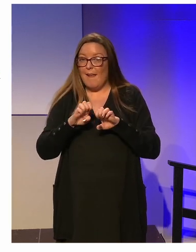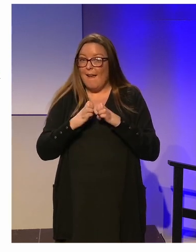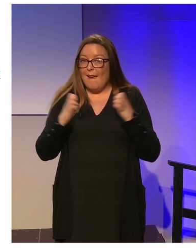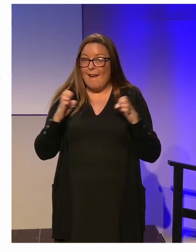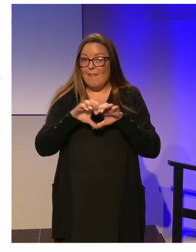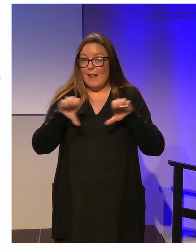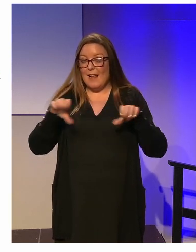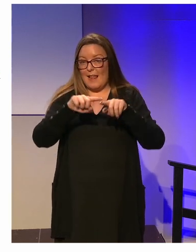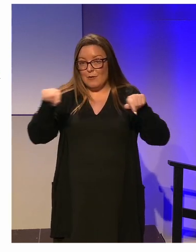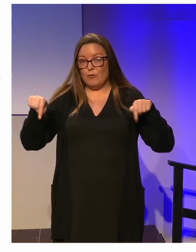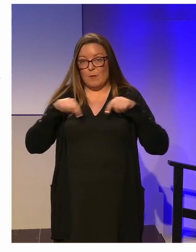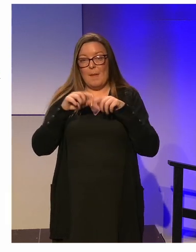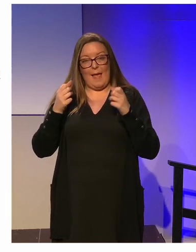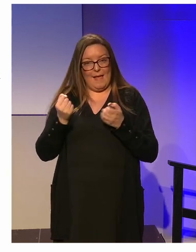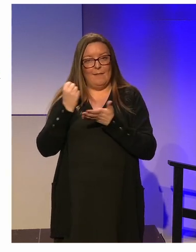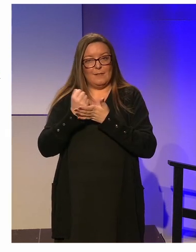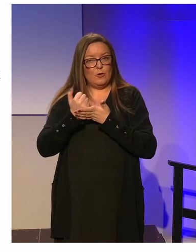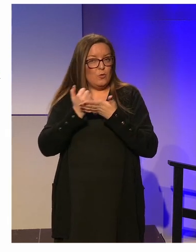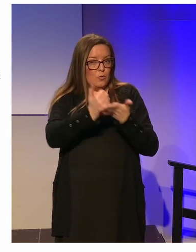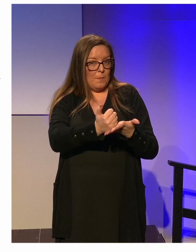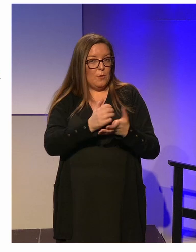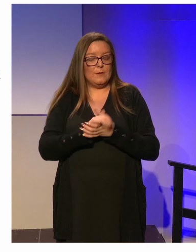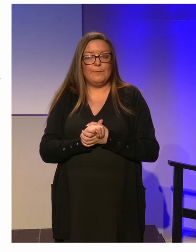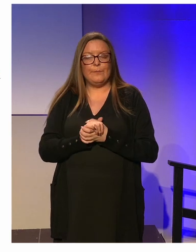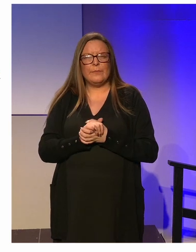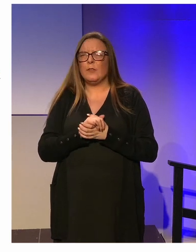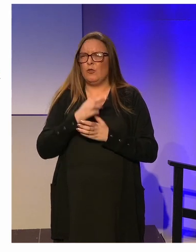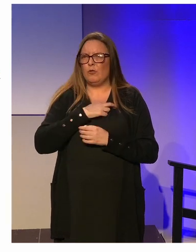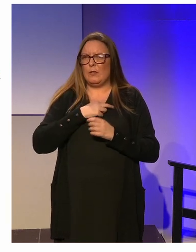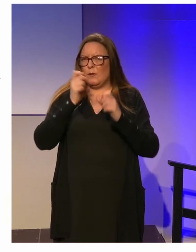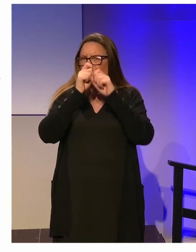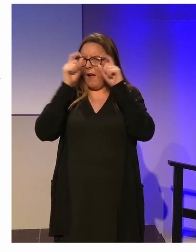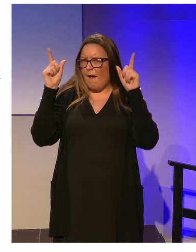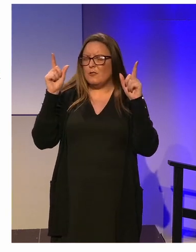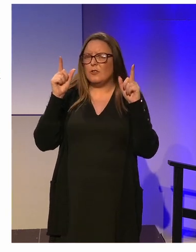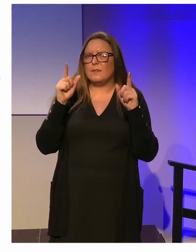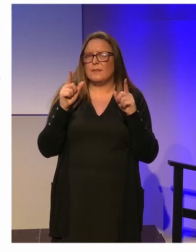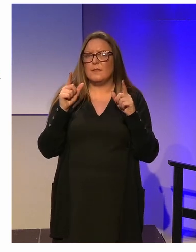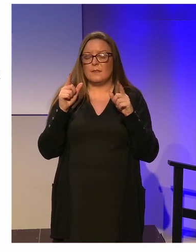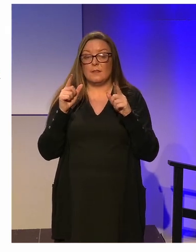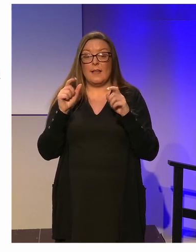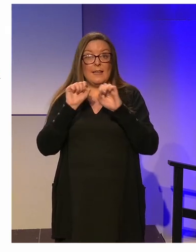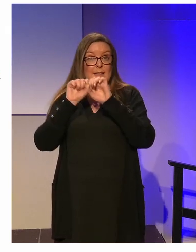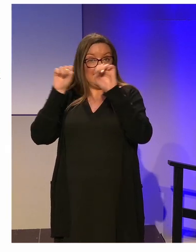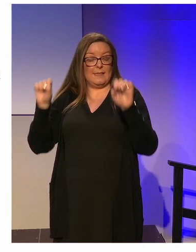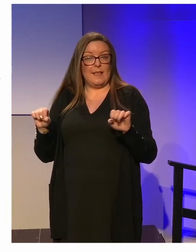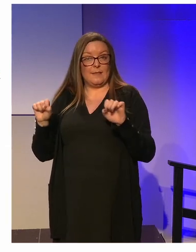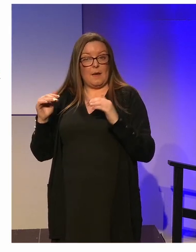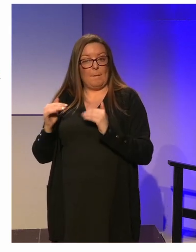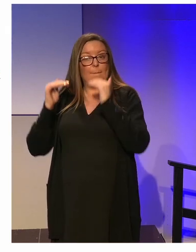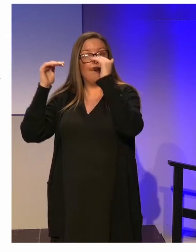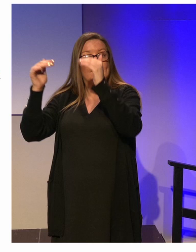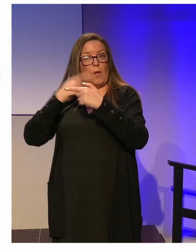student support file. So we were also really, really conscious that we wanted to, at a systems level, school leadership, we